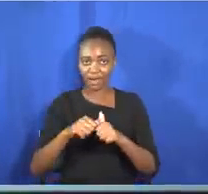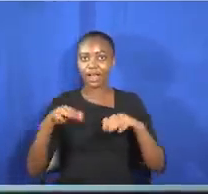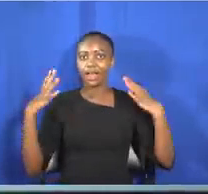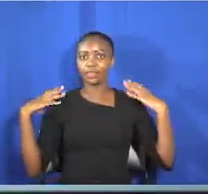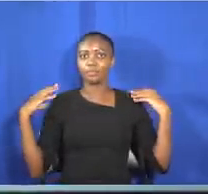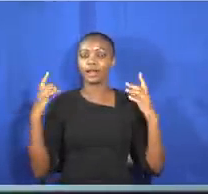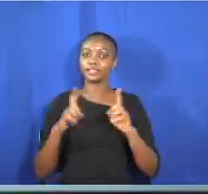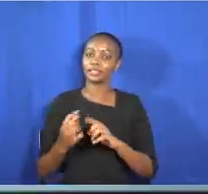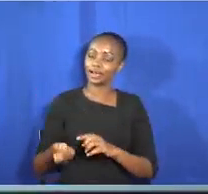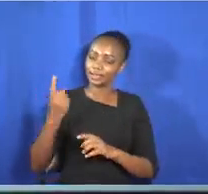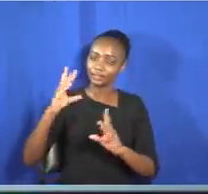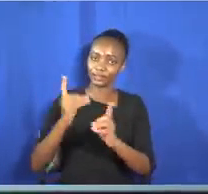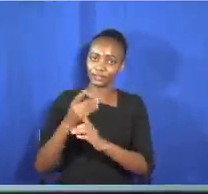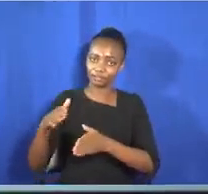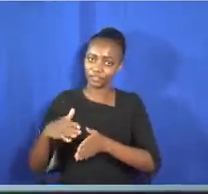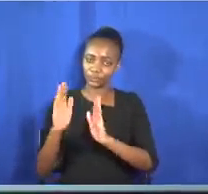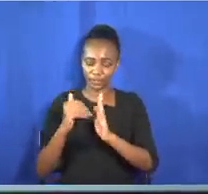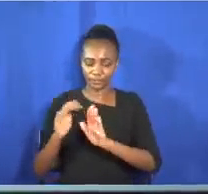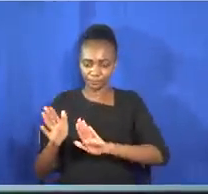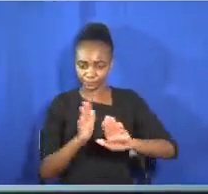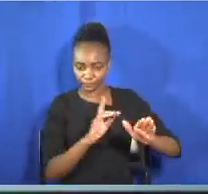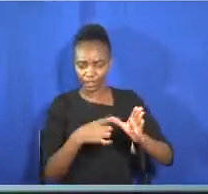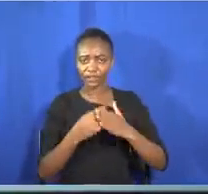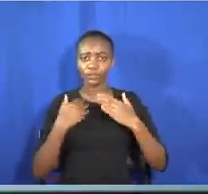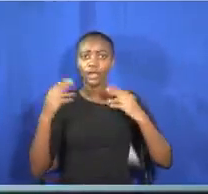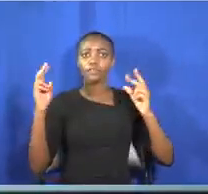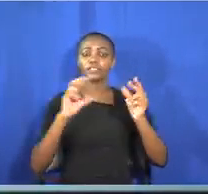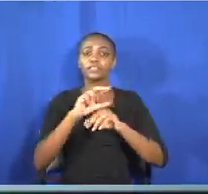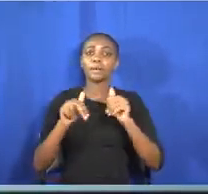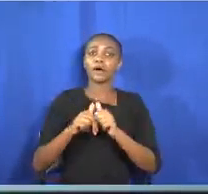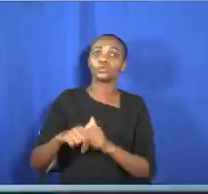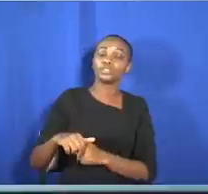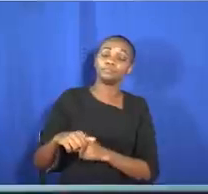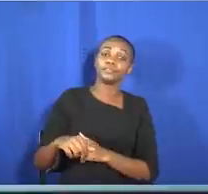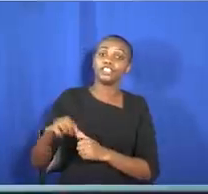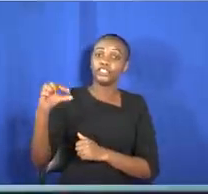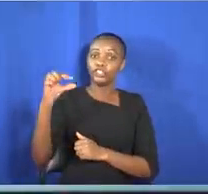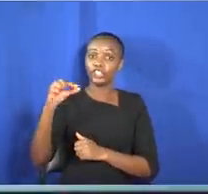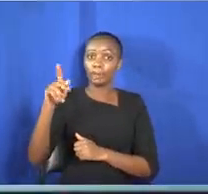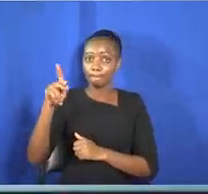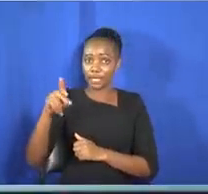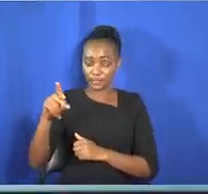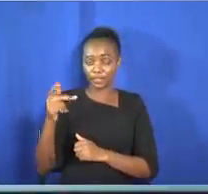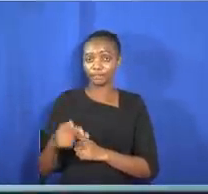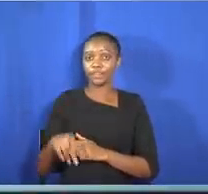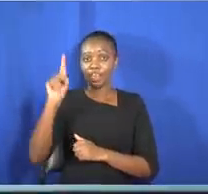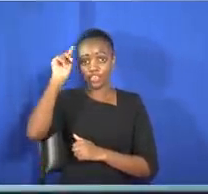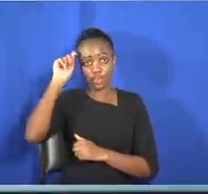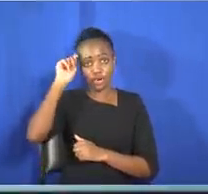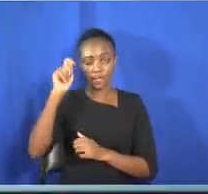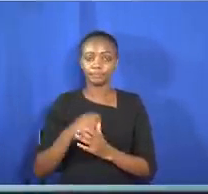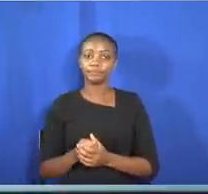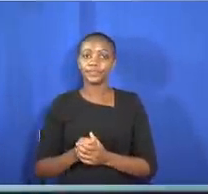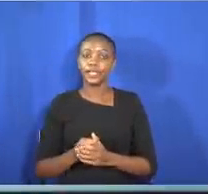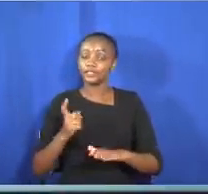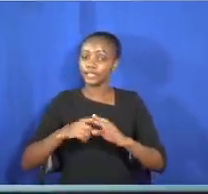remember, perform, and understand in different ways. Then there is the issue of Piaget theory of cognitive development. We are saying